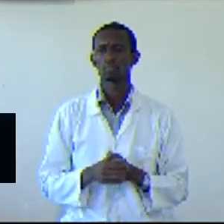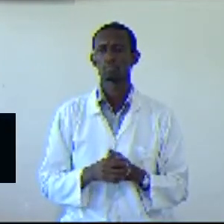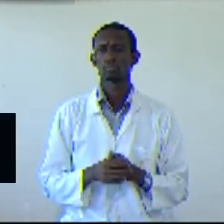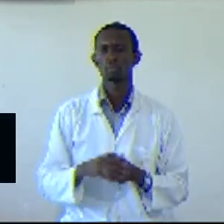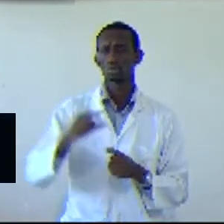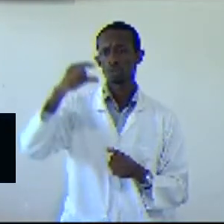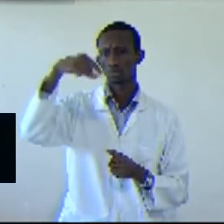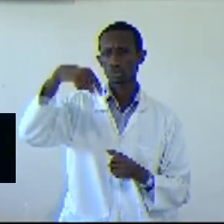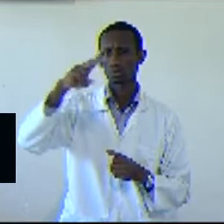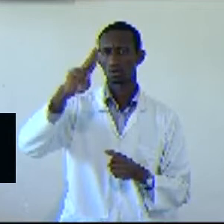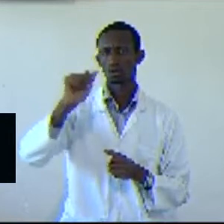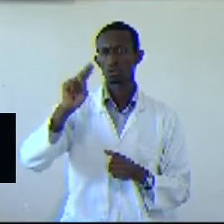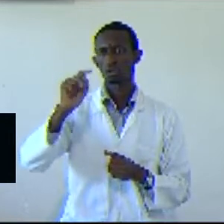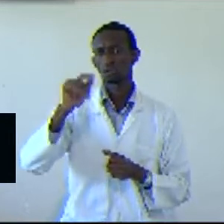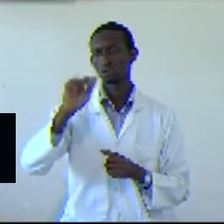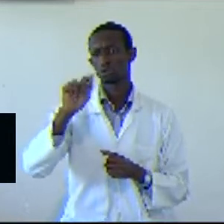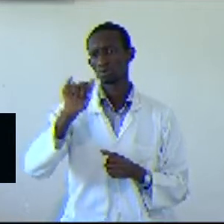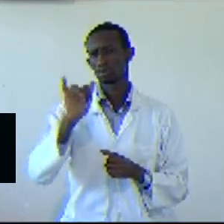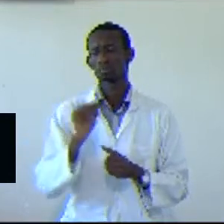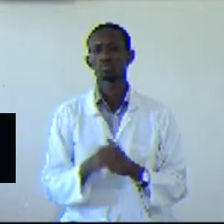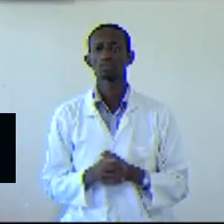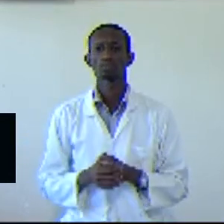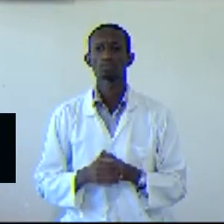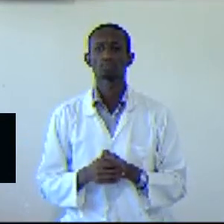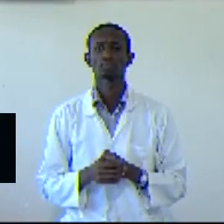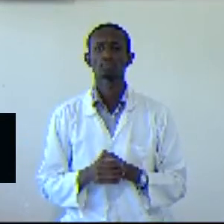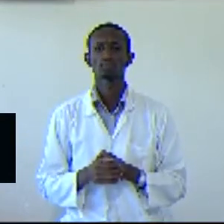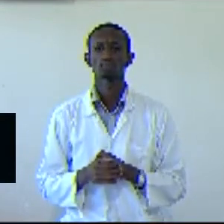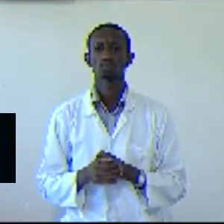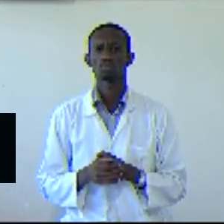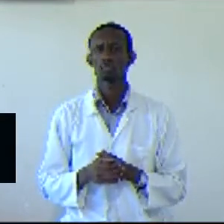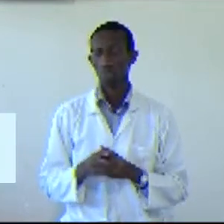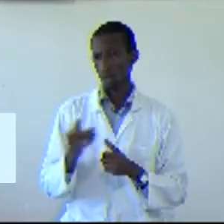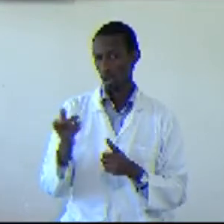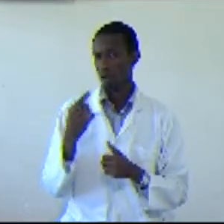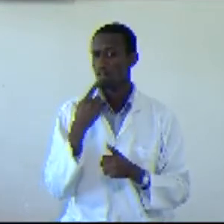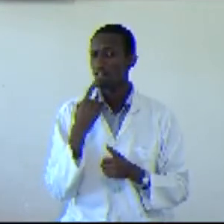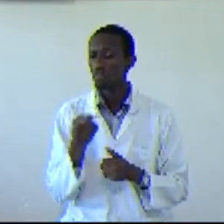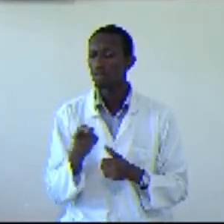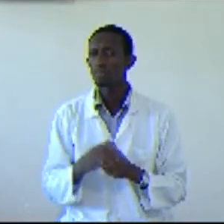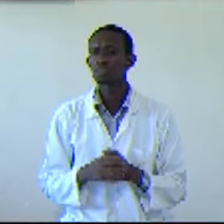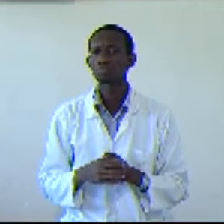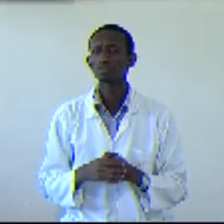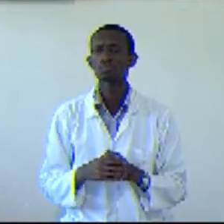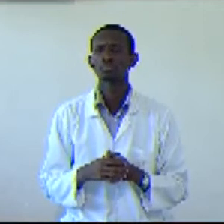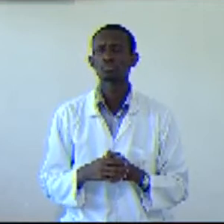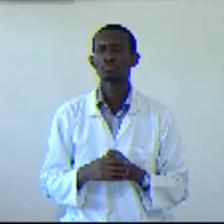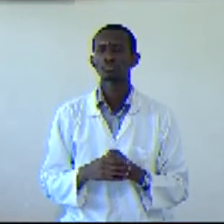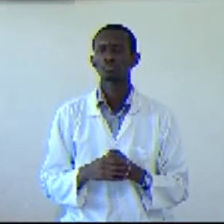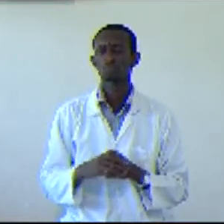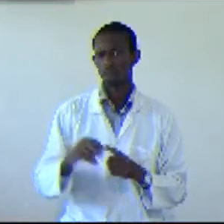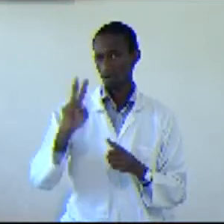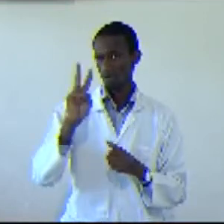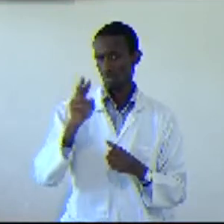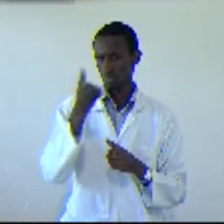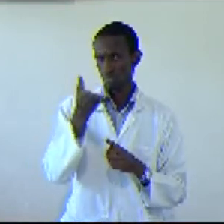have, that's why what we have here. So we are saying velocity here, then because it is